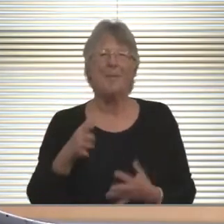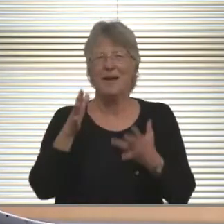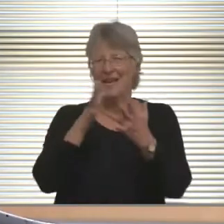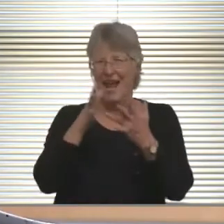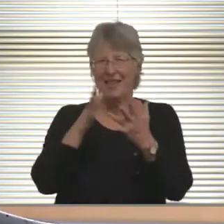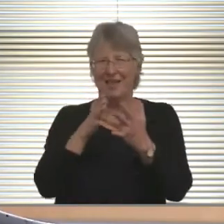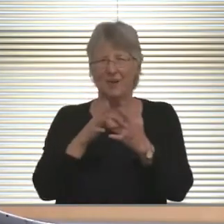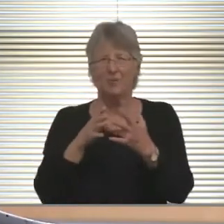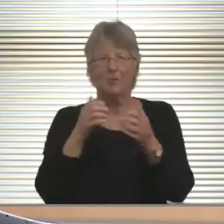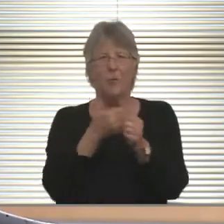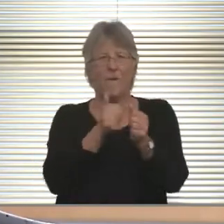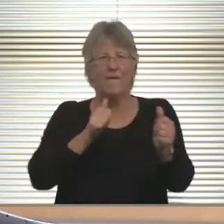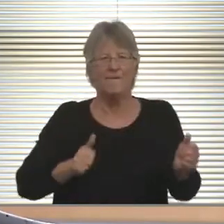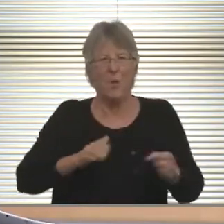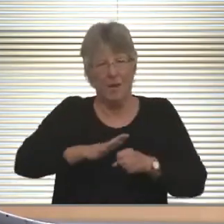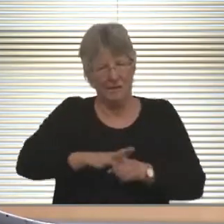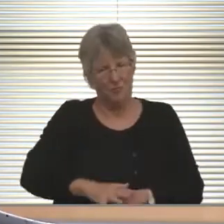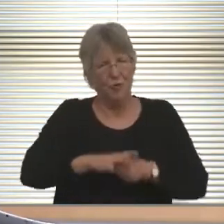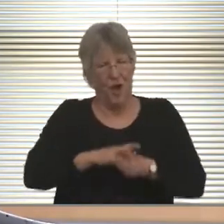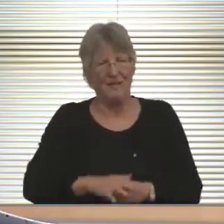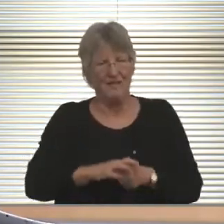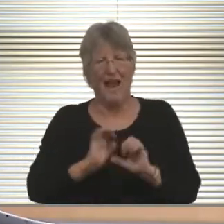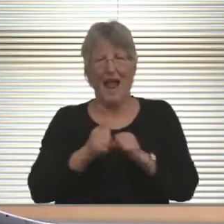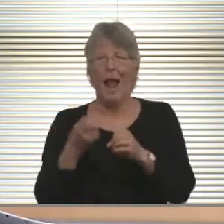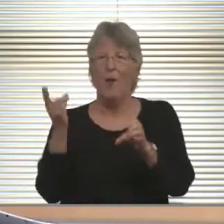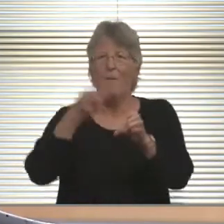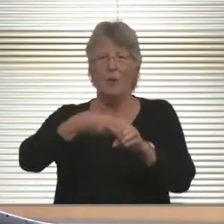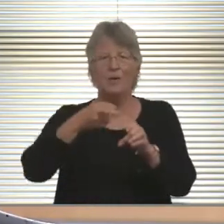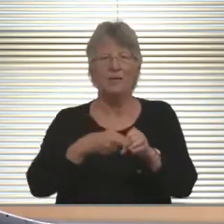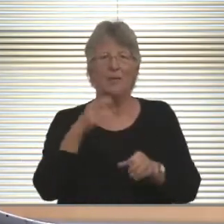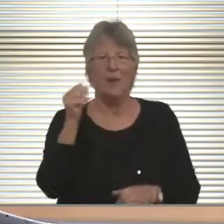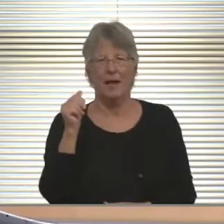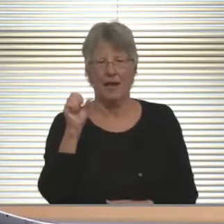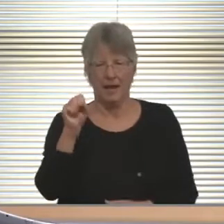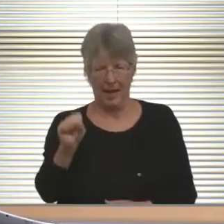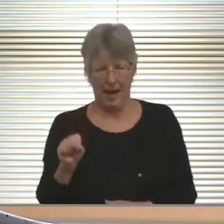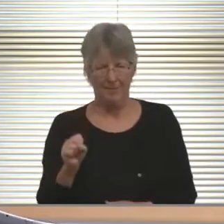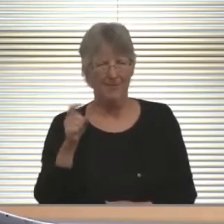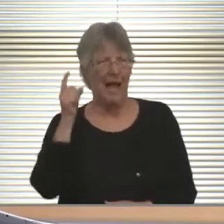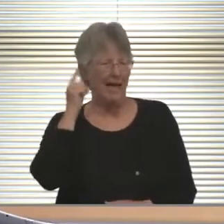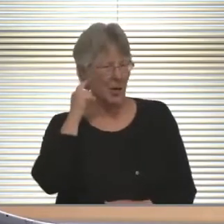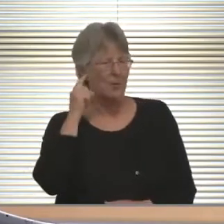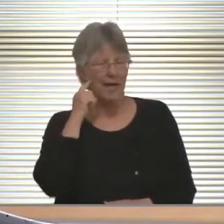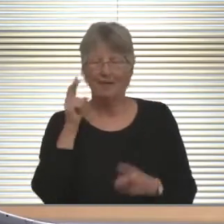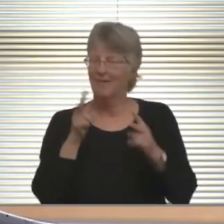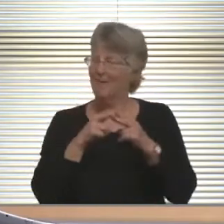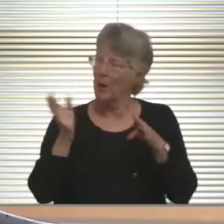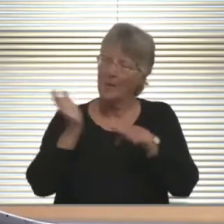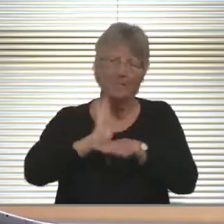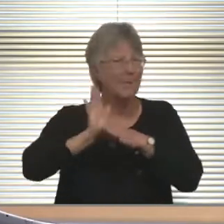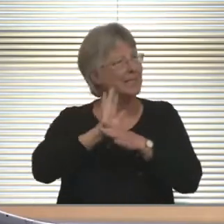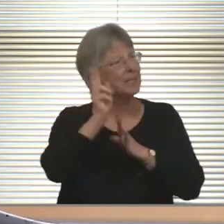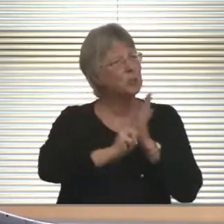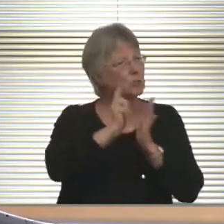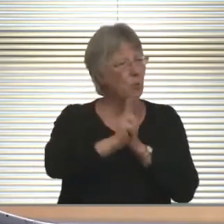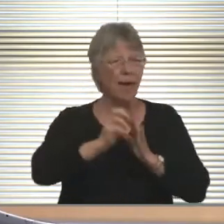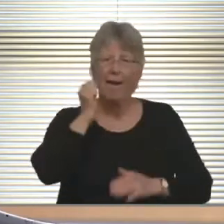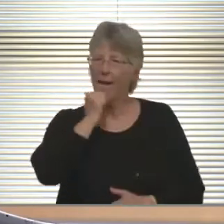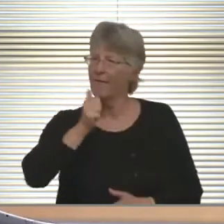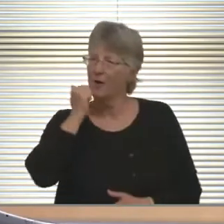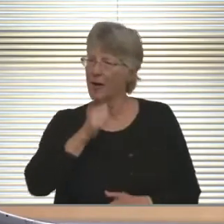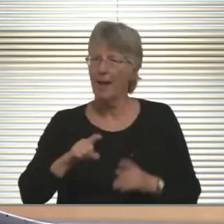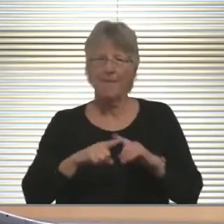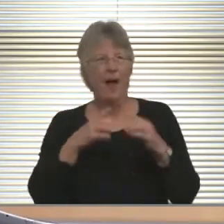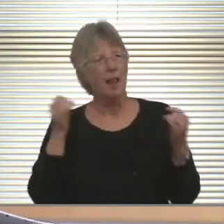still succeeding at a school like CAMS. And although it sounds like a very busy 2 hours of each day, we were given a lot of feedback from the 9th grade